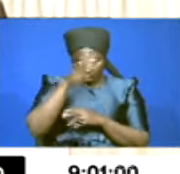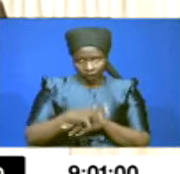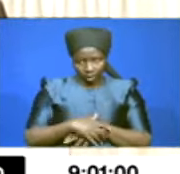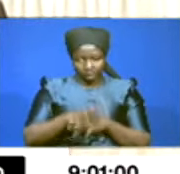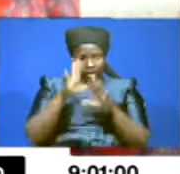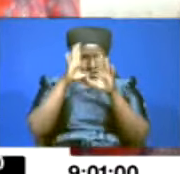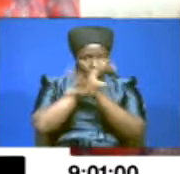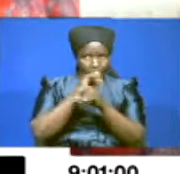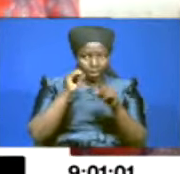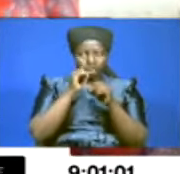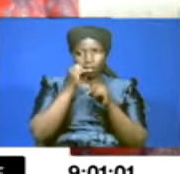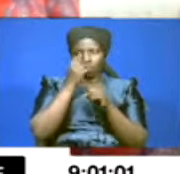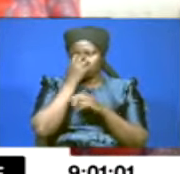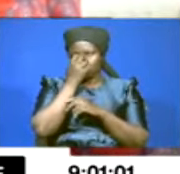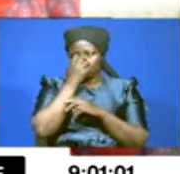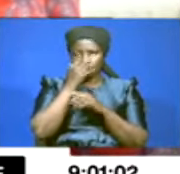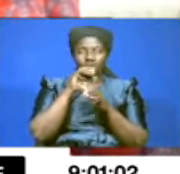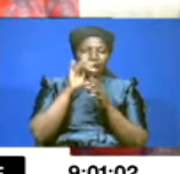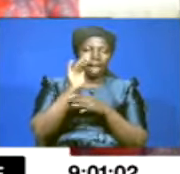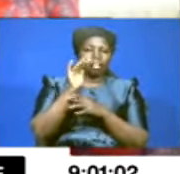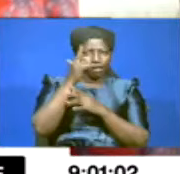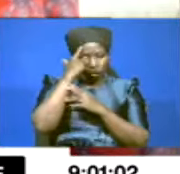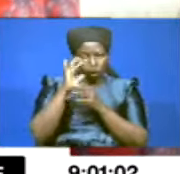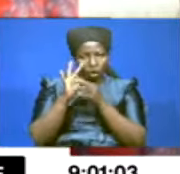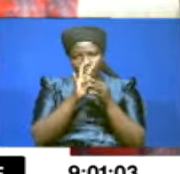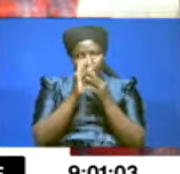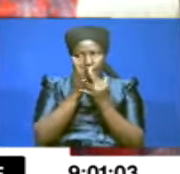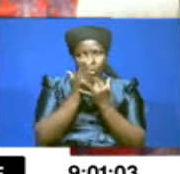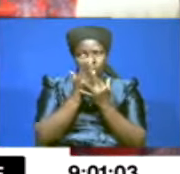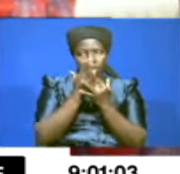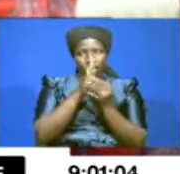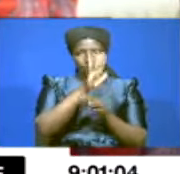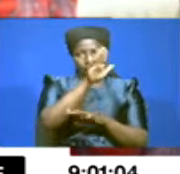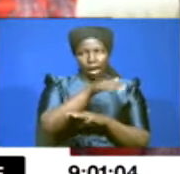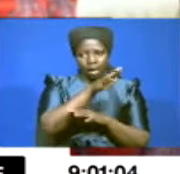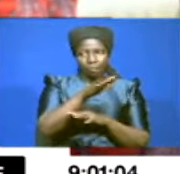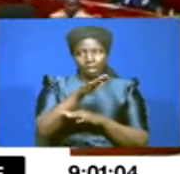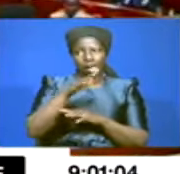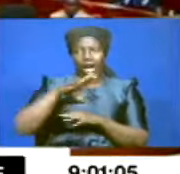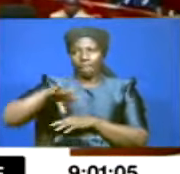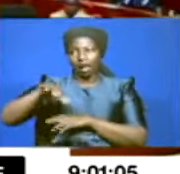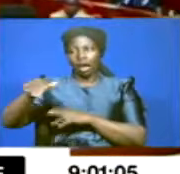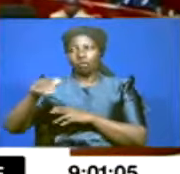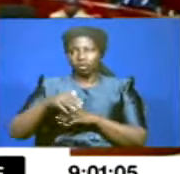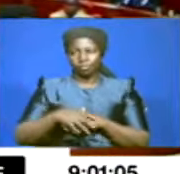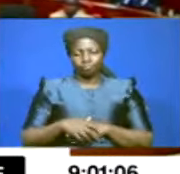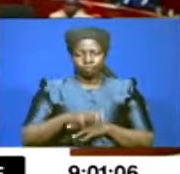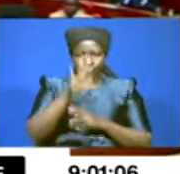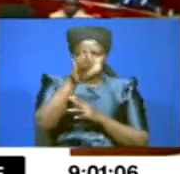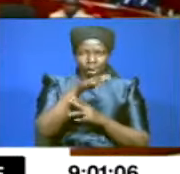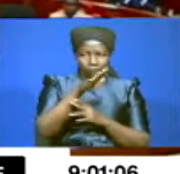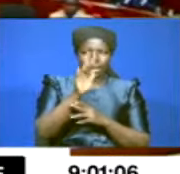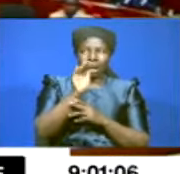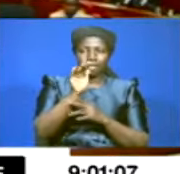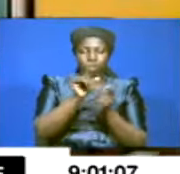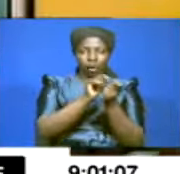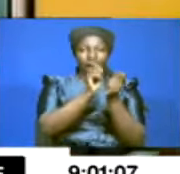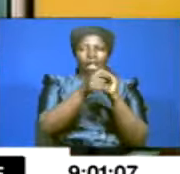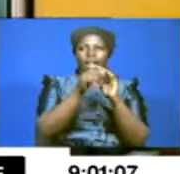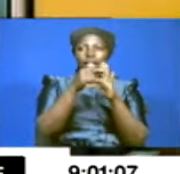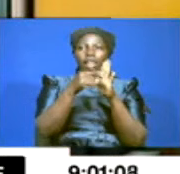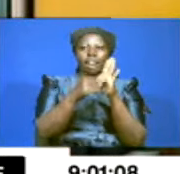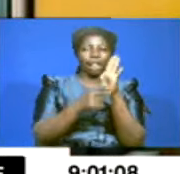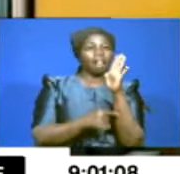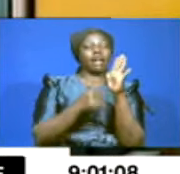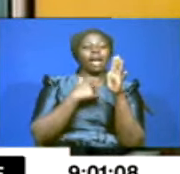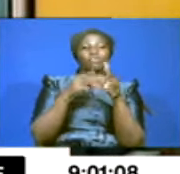devolved units. Parliament has formally begun the process of amending its standing orders to allow cabinet secretaries to appear before